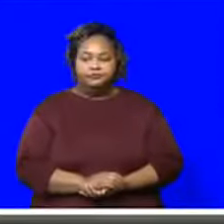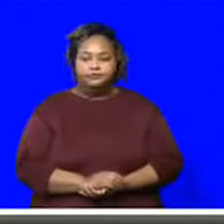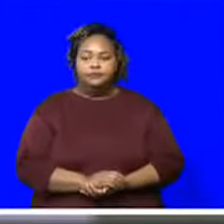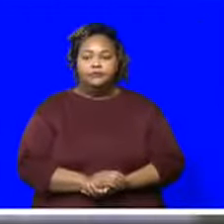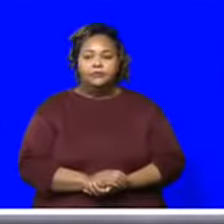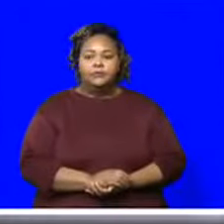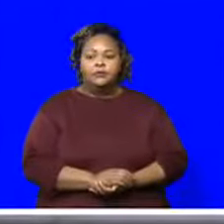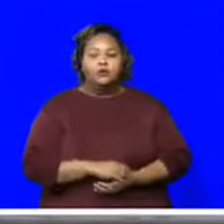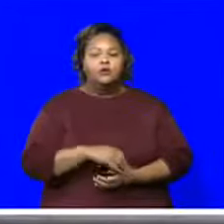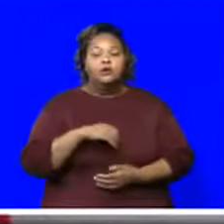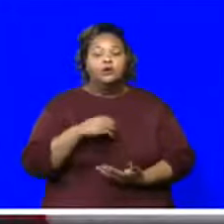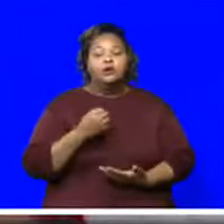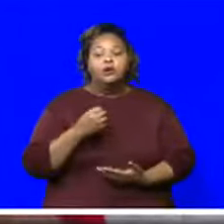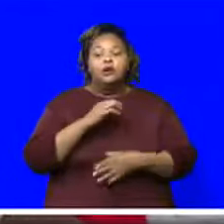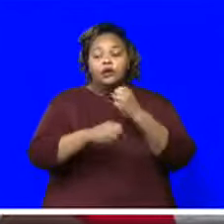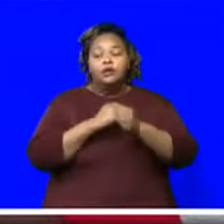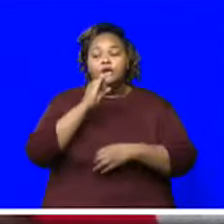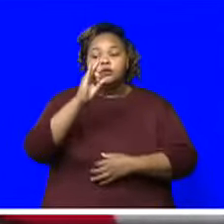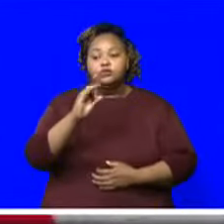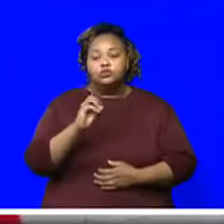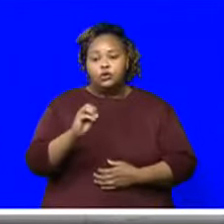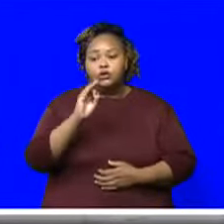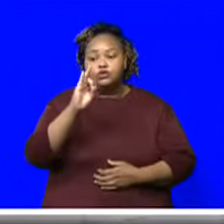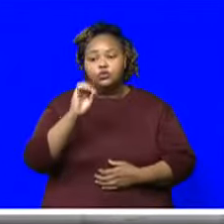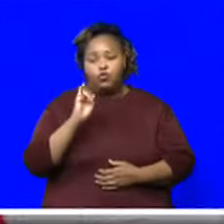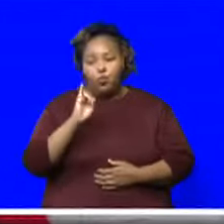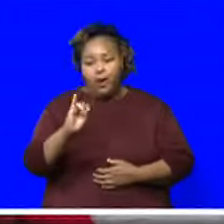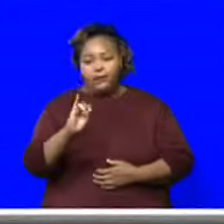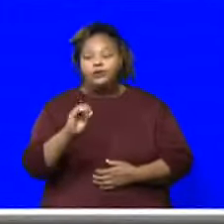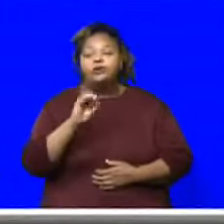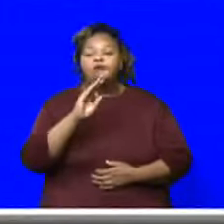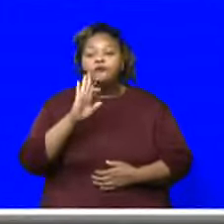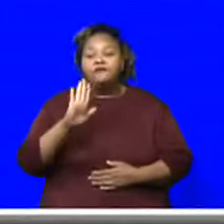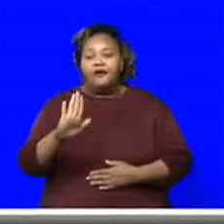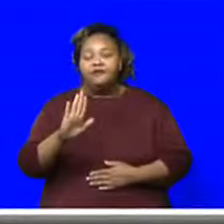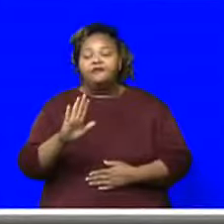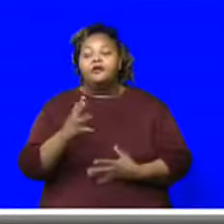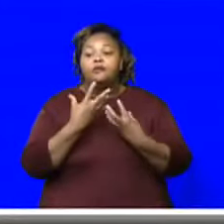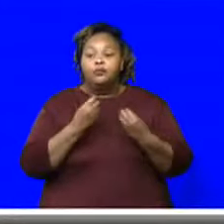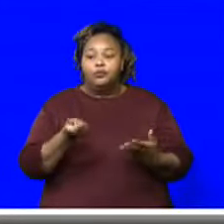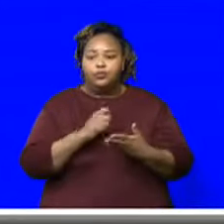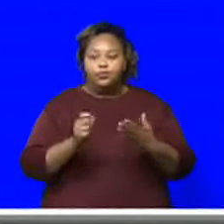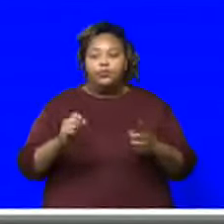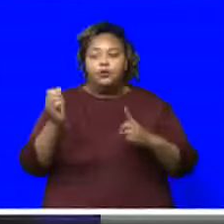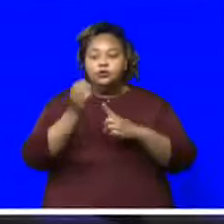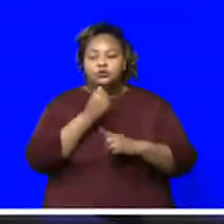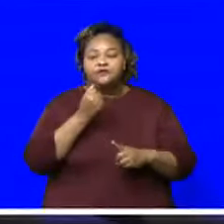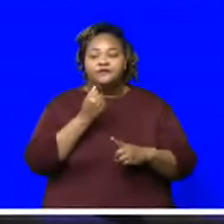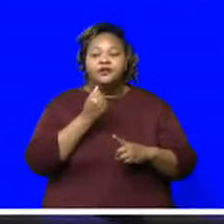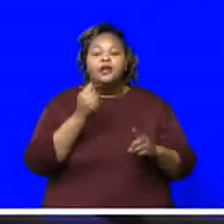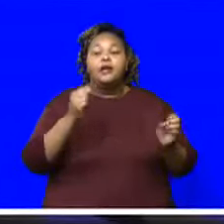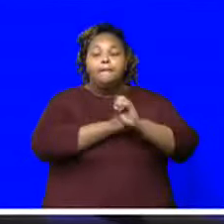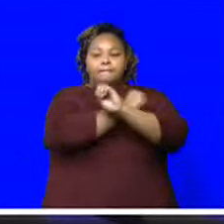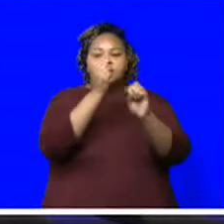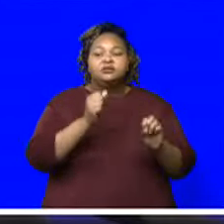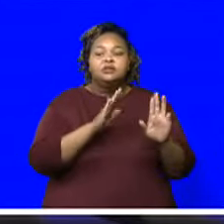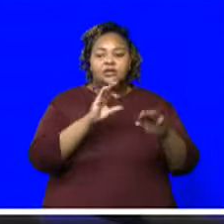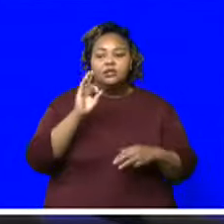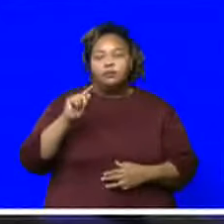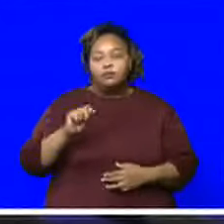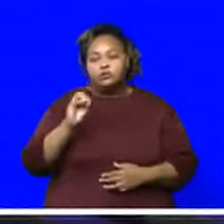The Form 5 class of 2021 has achieved a pass rate of 93.01%. Minister of Commerce